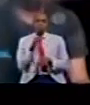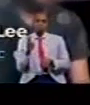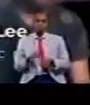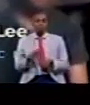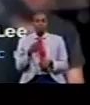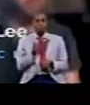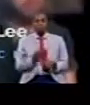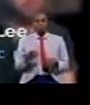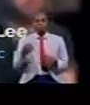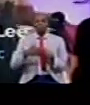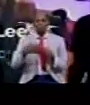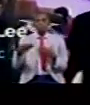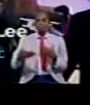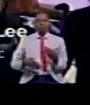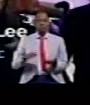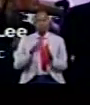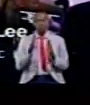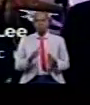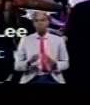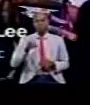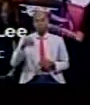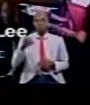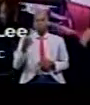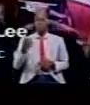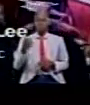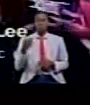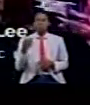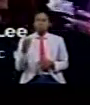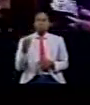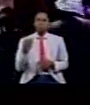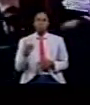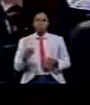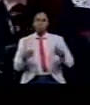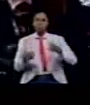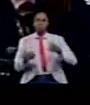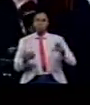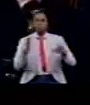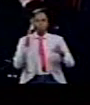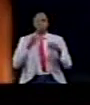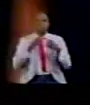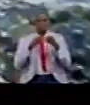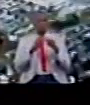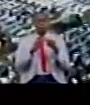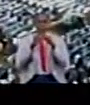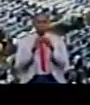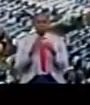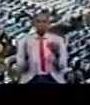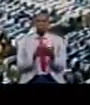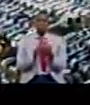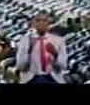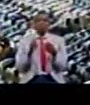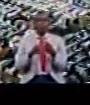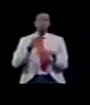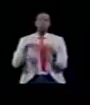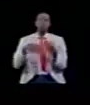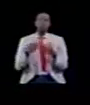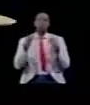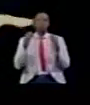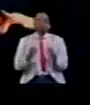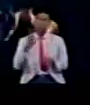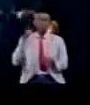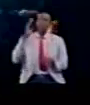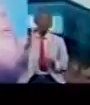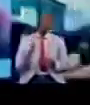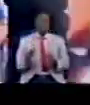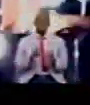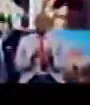Lord, make us the dependable men that we are supposed to be in our household, O Lord, in Jesus' name. Father, we pray that